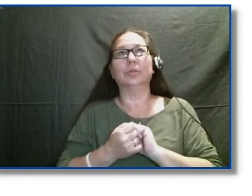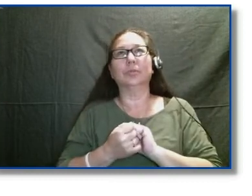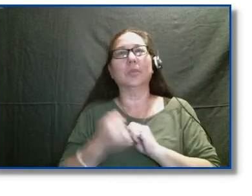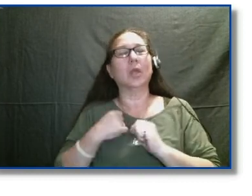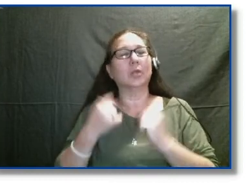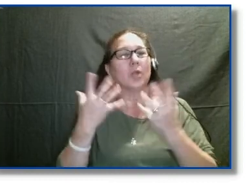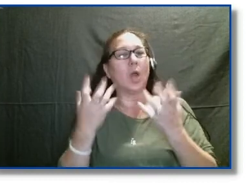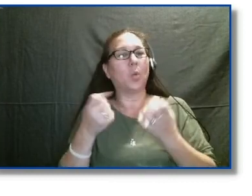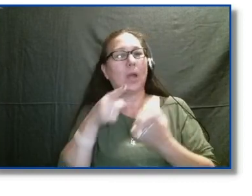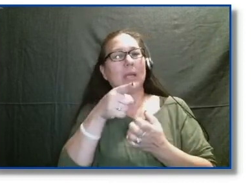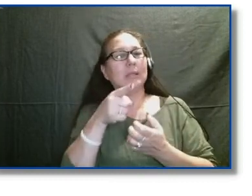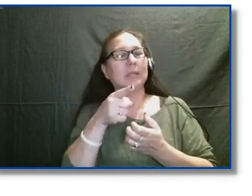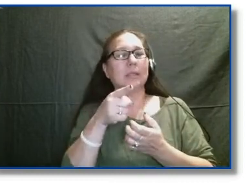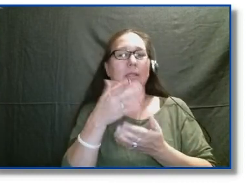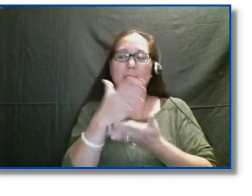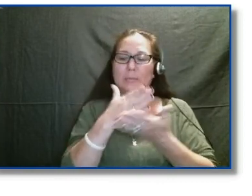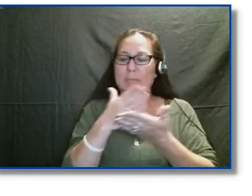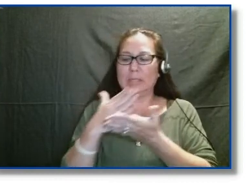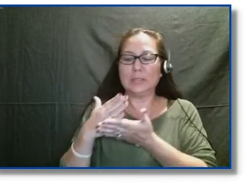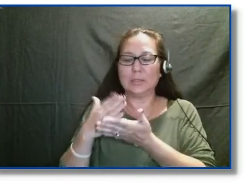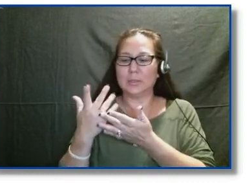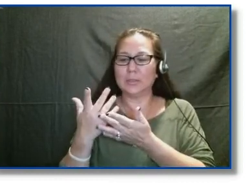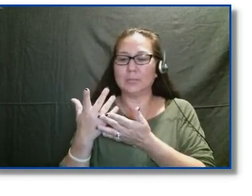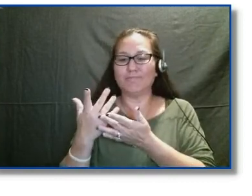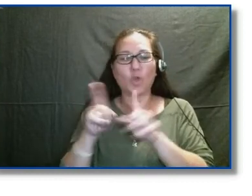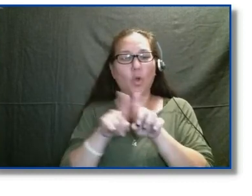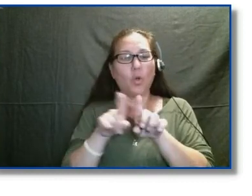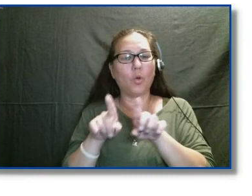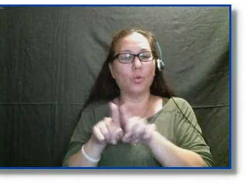these pieces to also